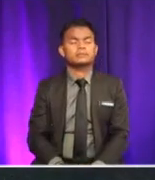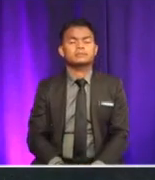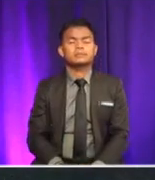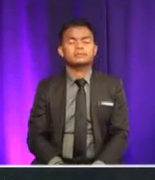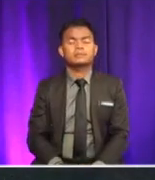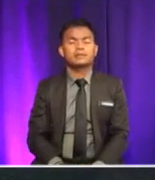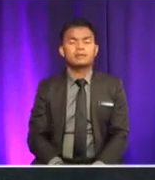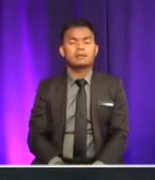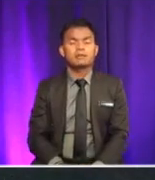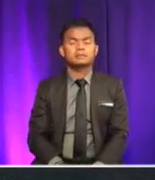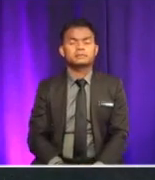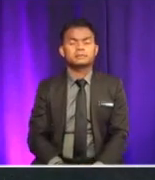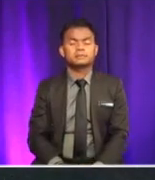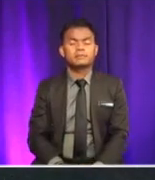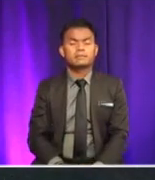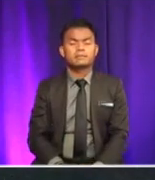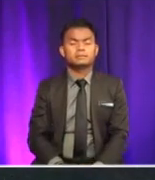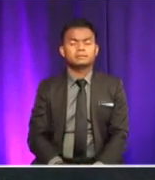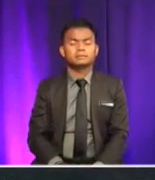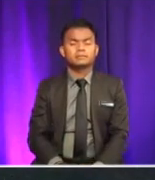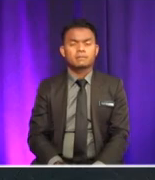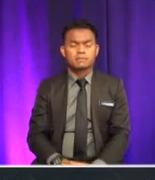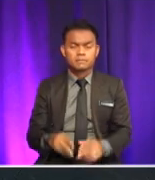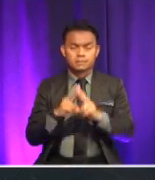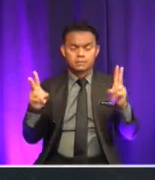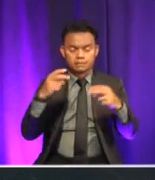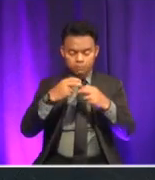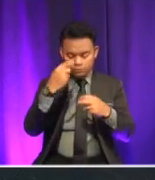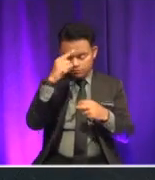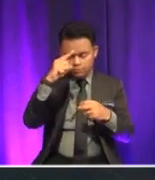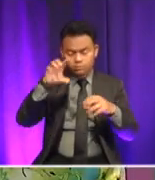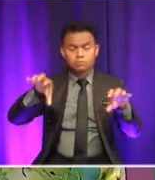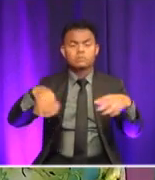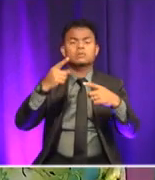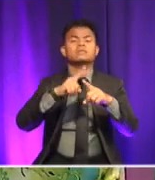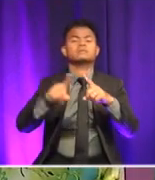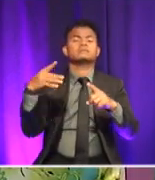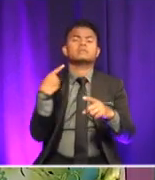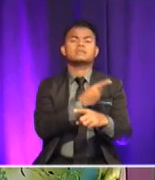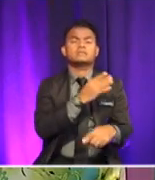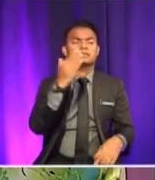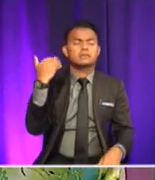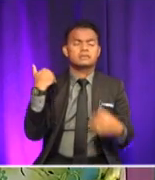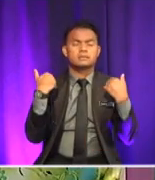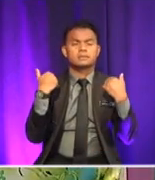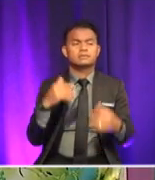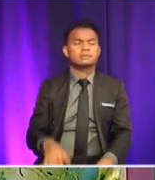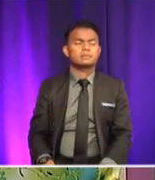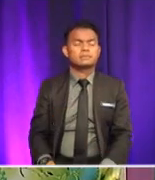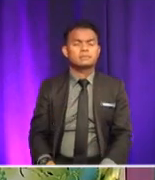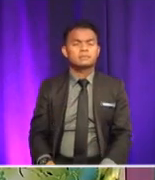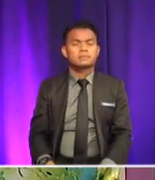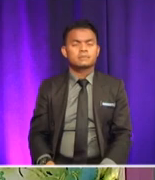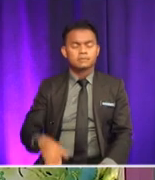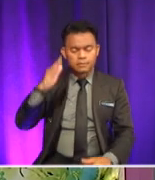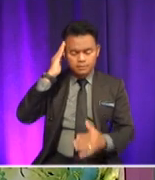passage, okay? It's very difficult to do that because you need to have prior knowledge.